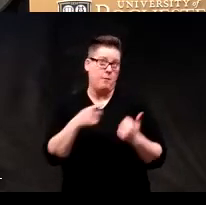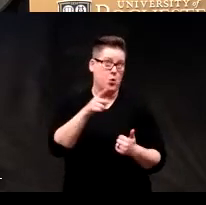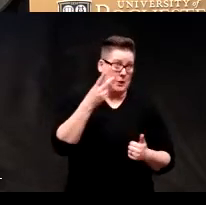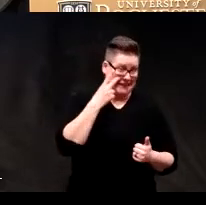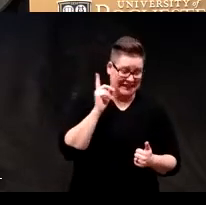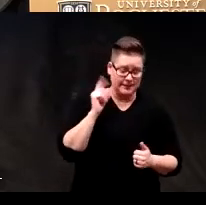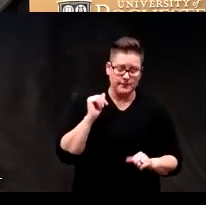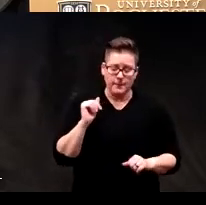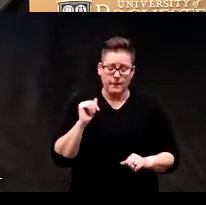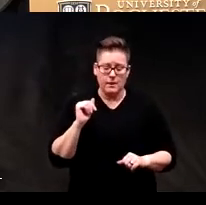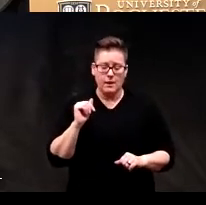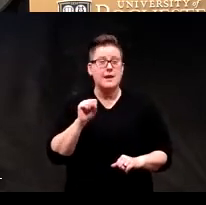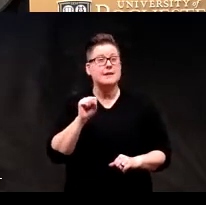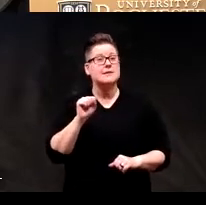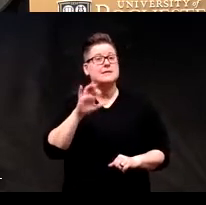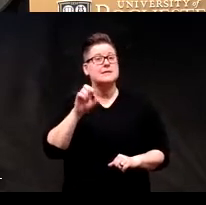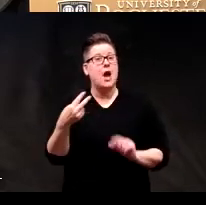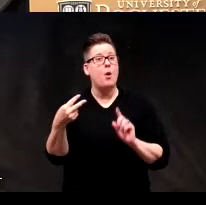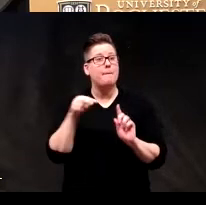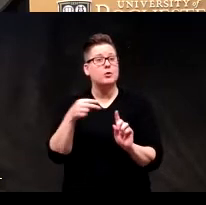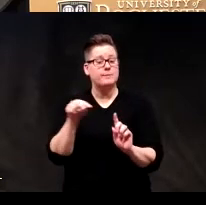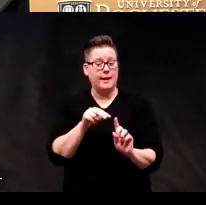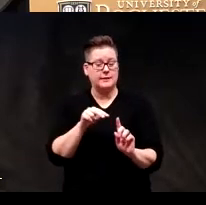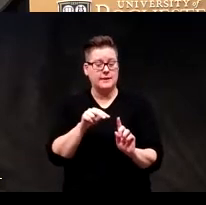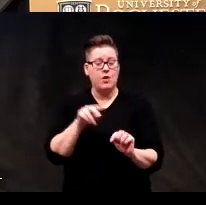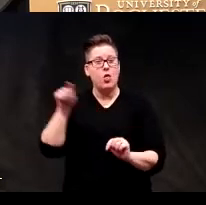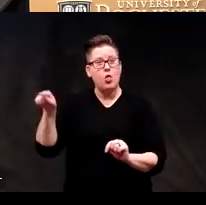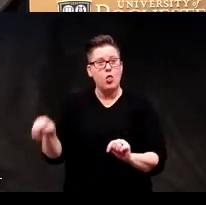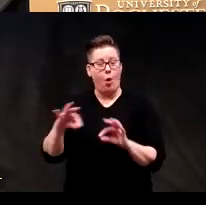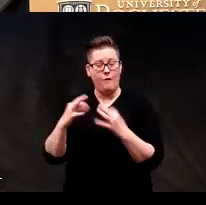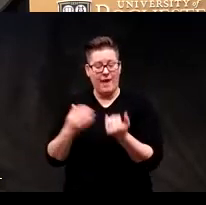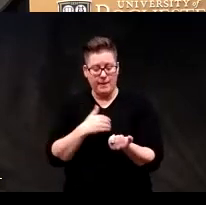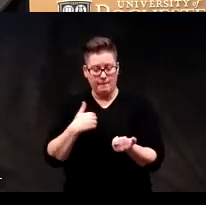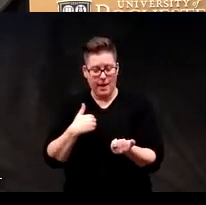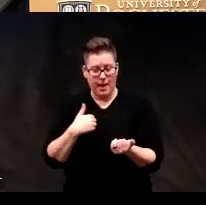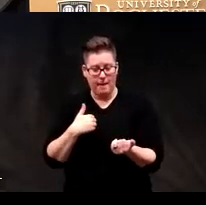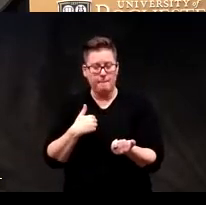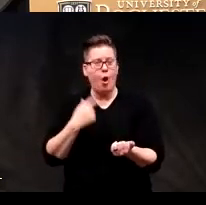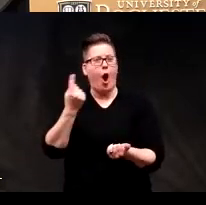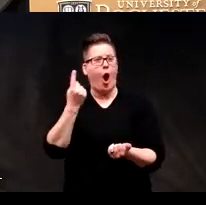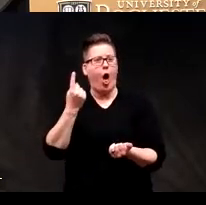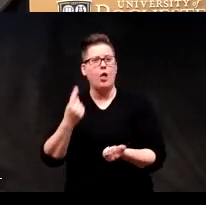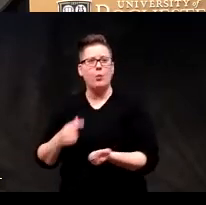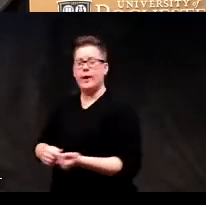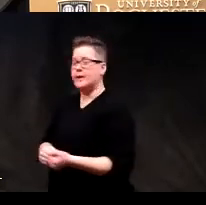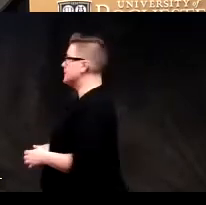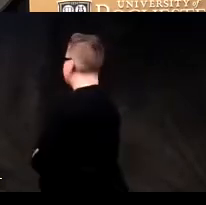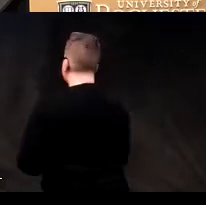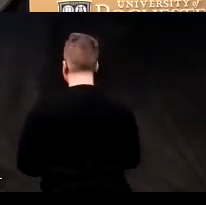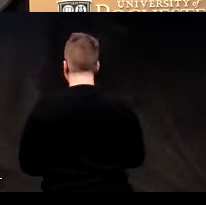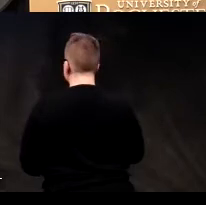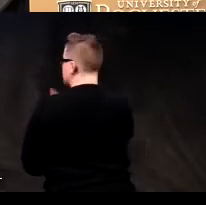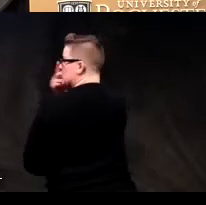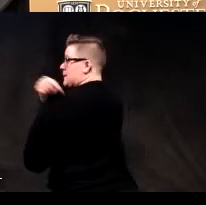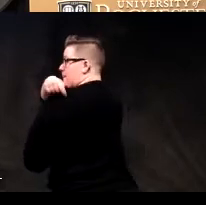this, is that from Sarah's perspective, the family members' backs are always to her. The